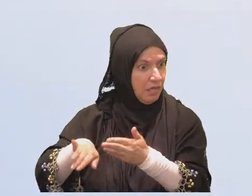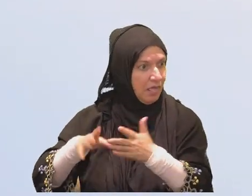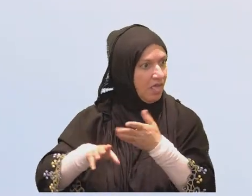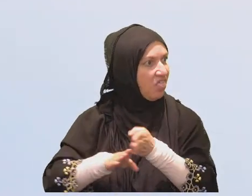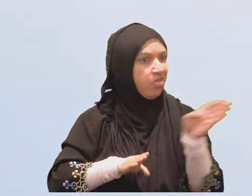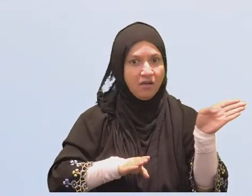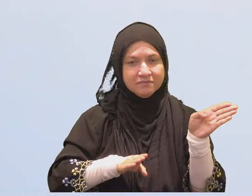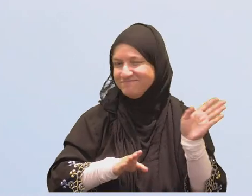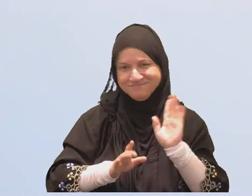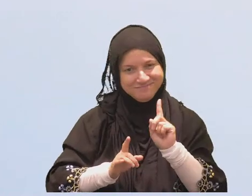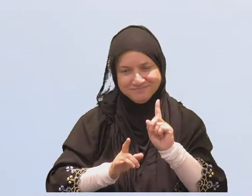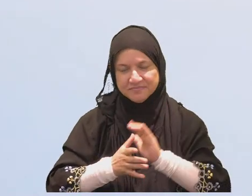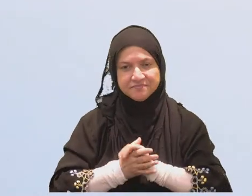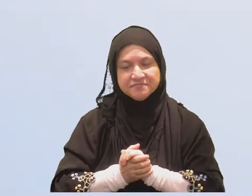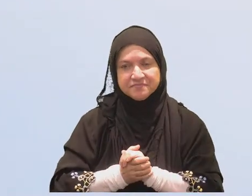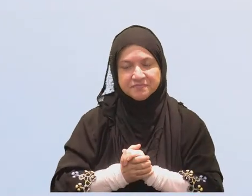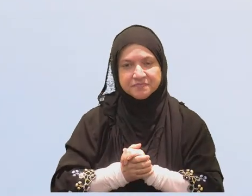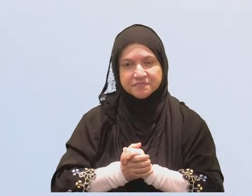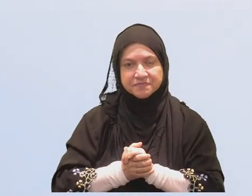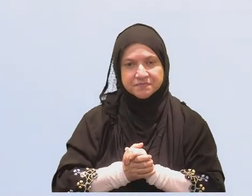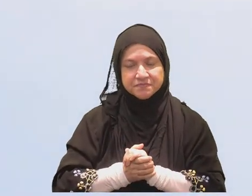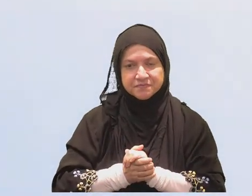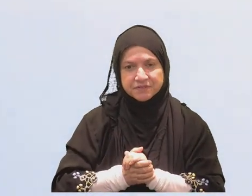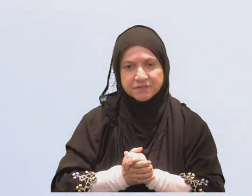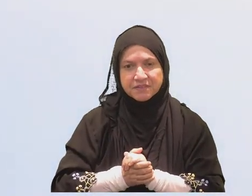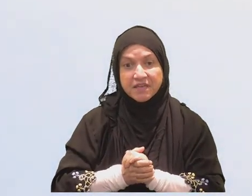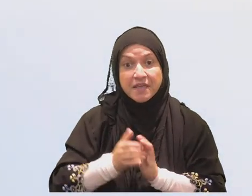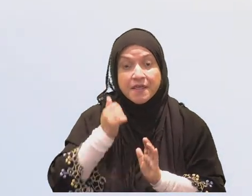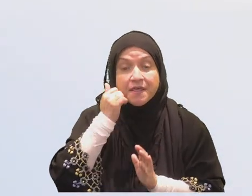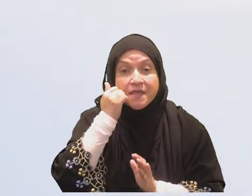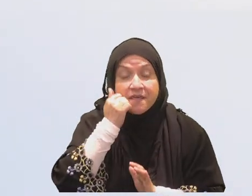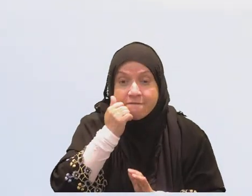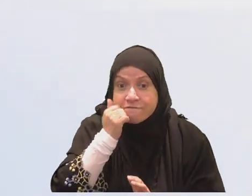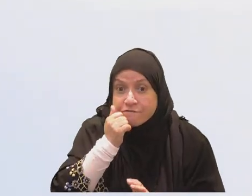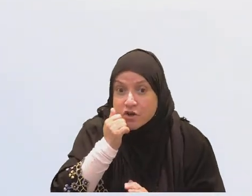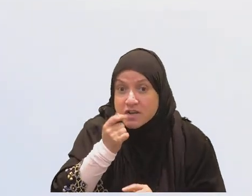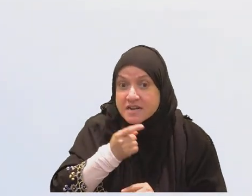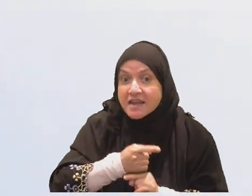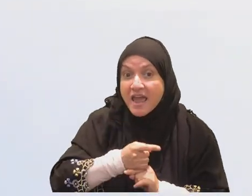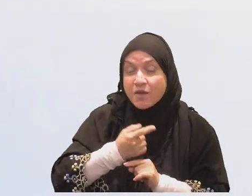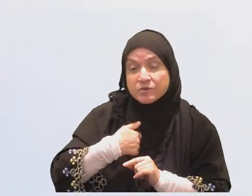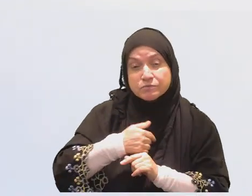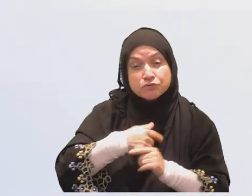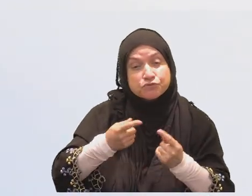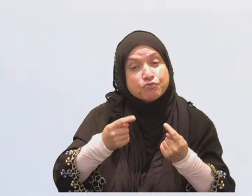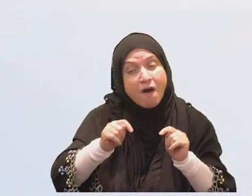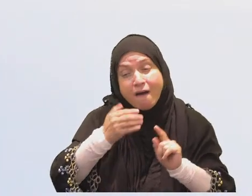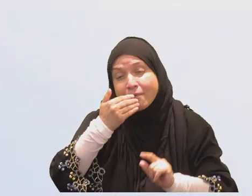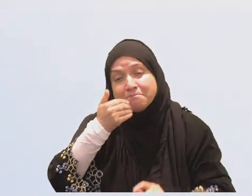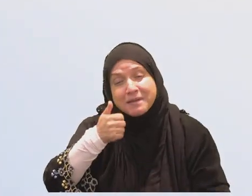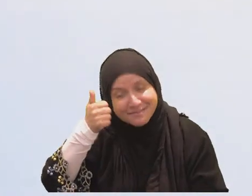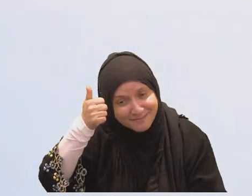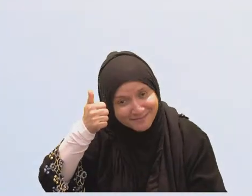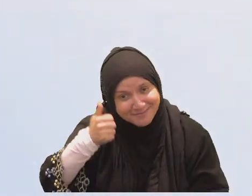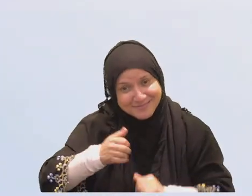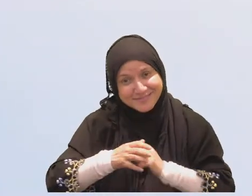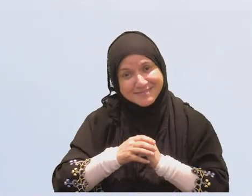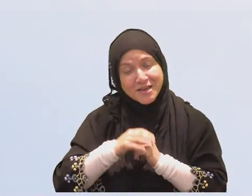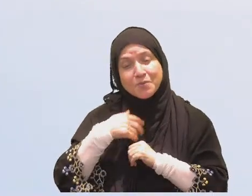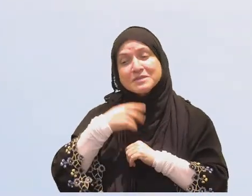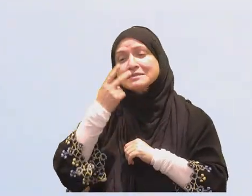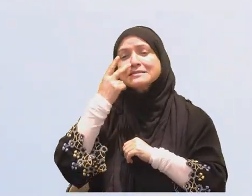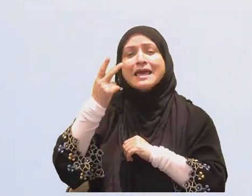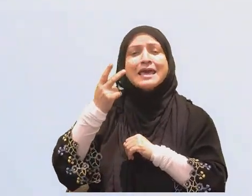wake up, and we say, Alhamdulillah, Subhanalladhi Ahyana, Alhamdulillahi Alladhi Ahyana, Ba'dama Amatana,